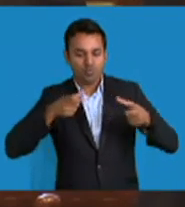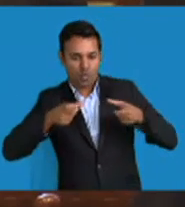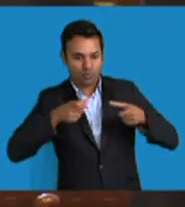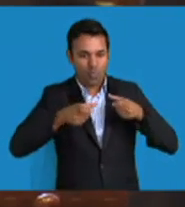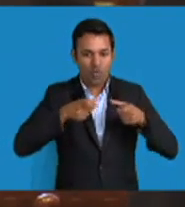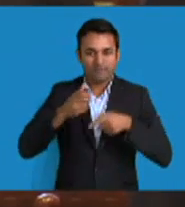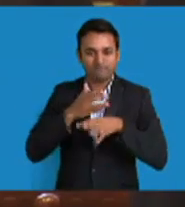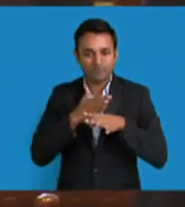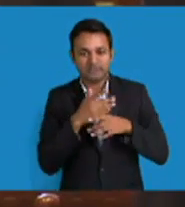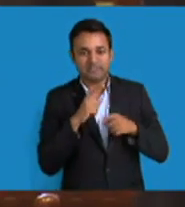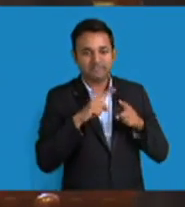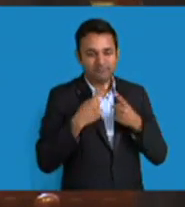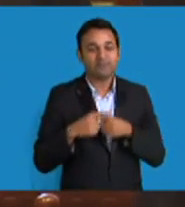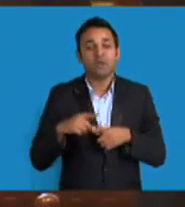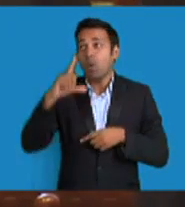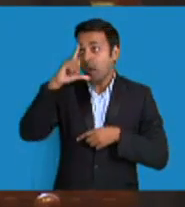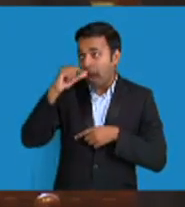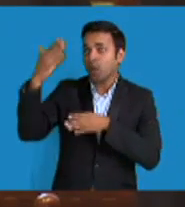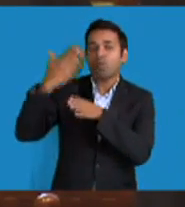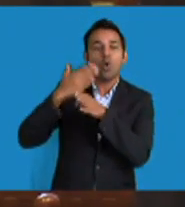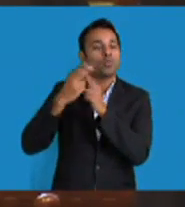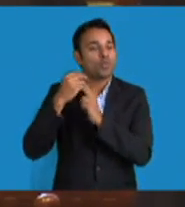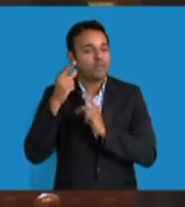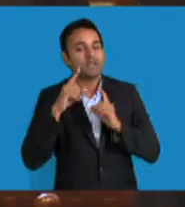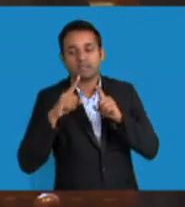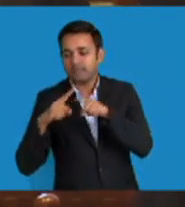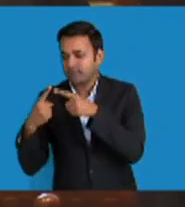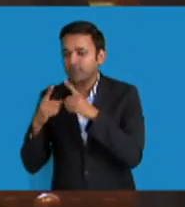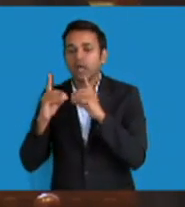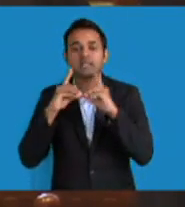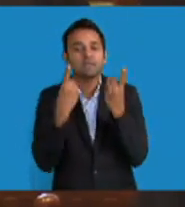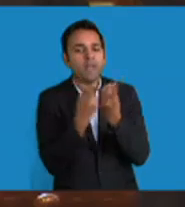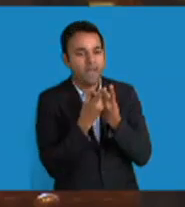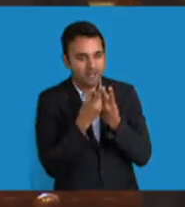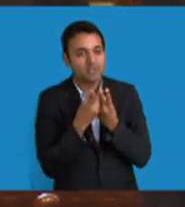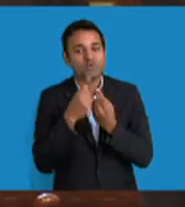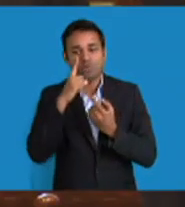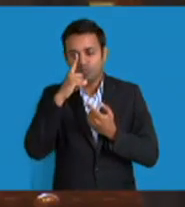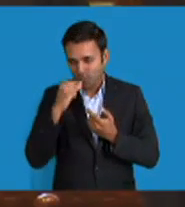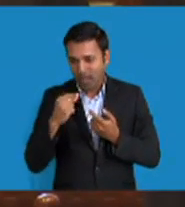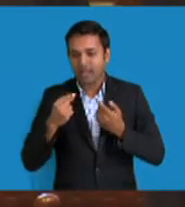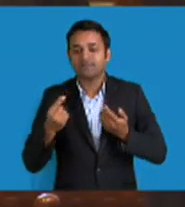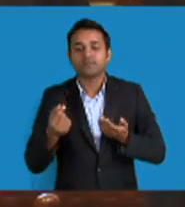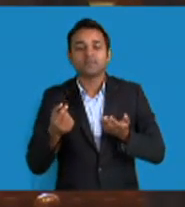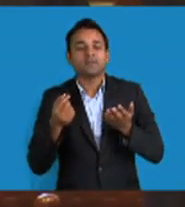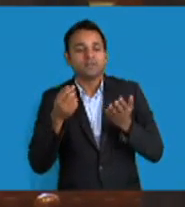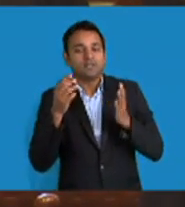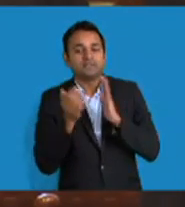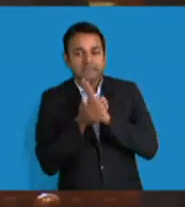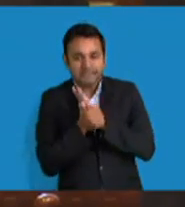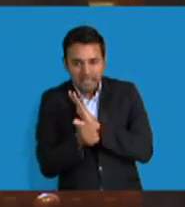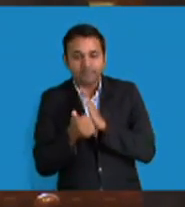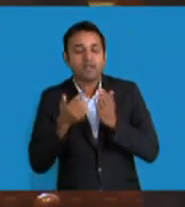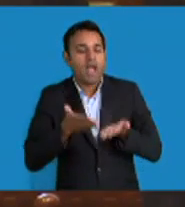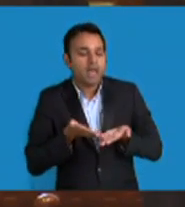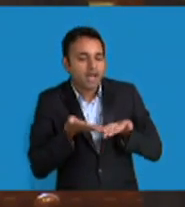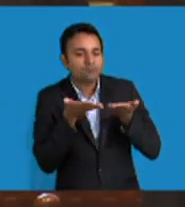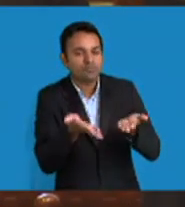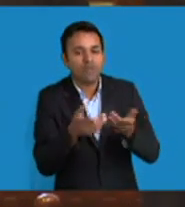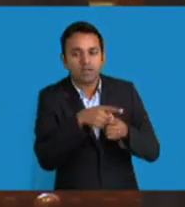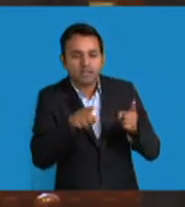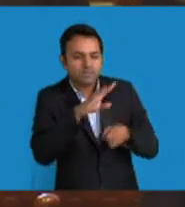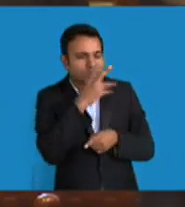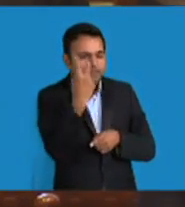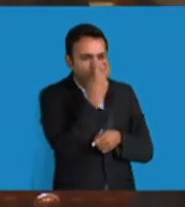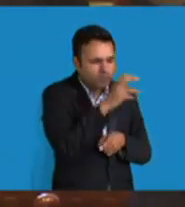divisions. That will enhance service delivery and especially monitoring, control, and surveillance activities.